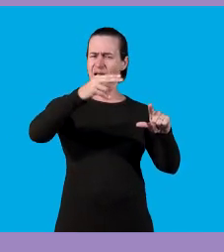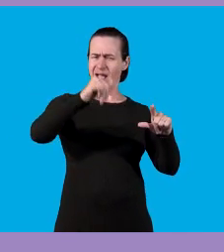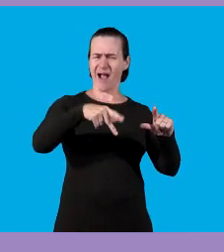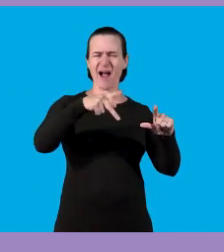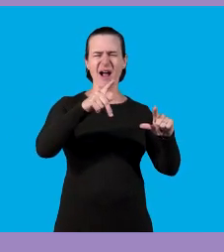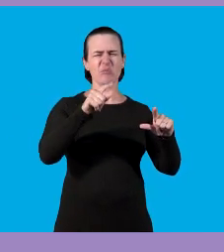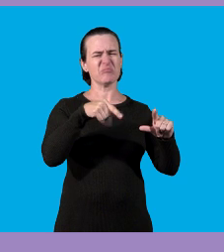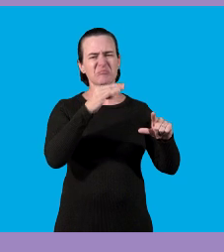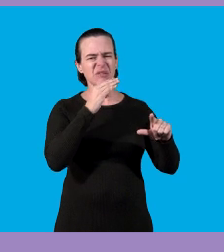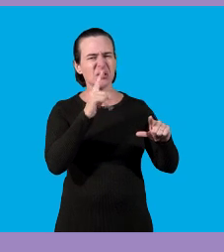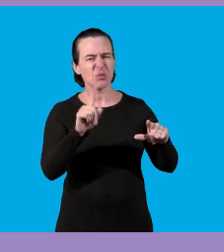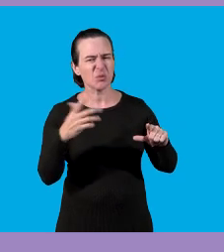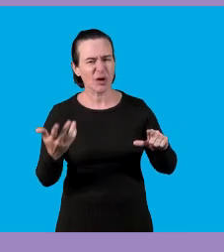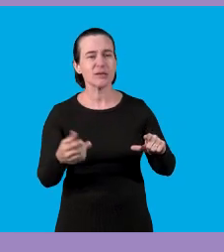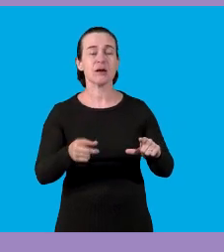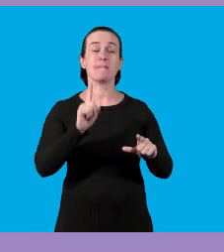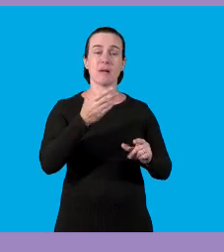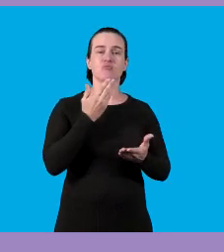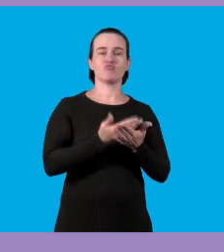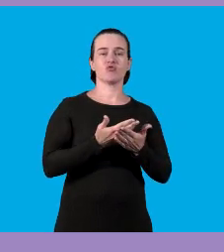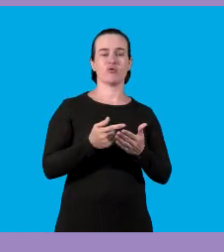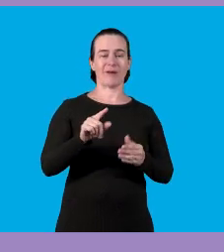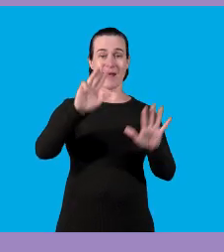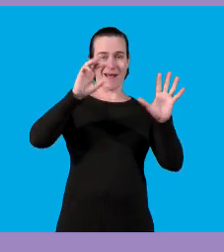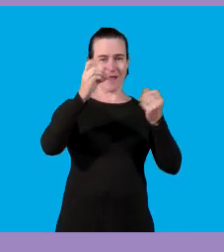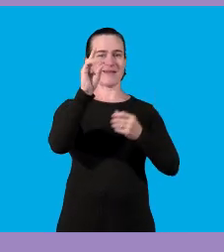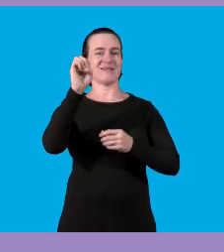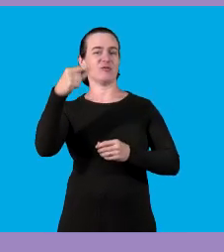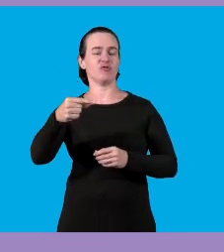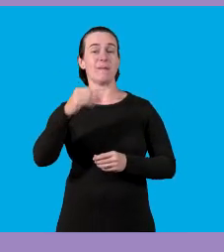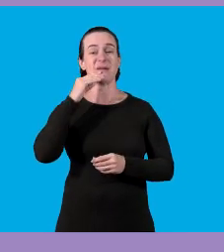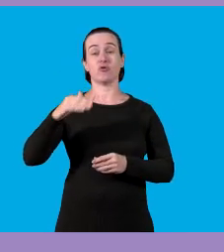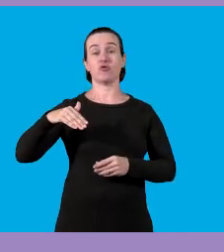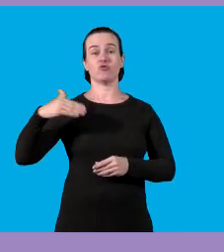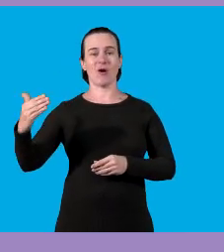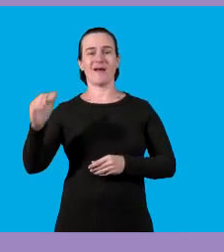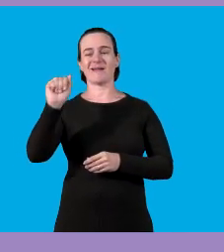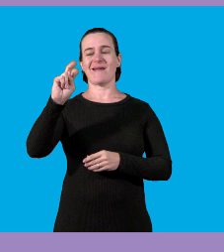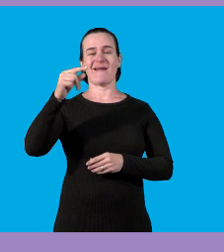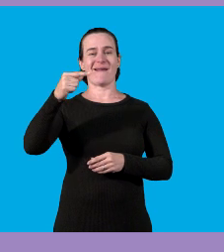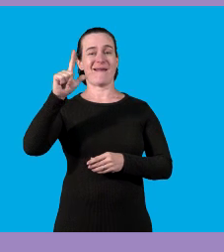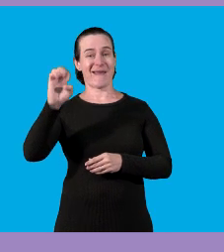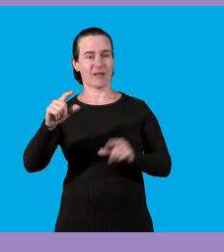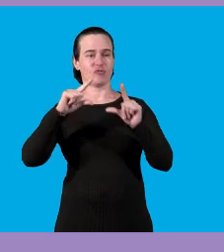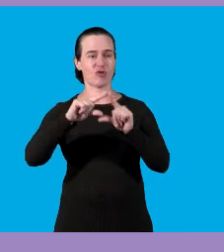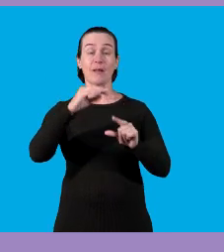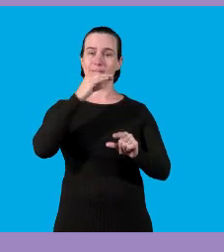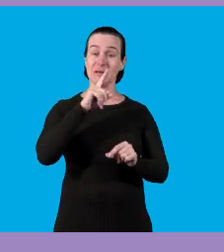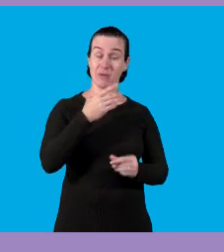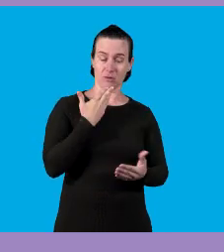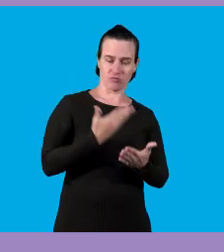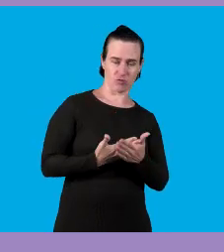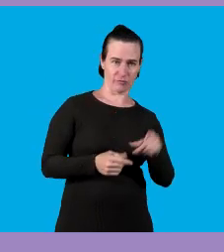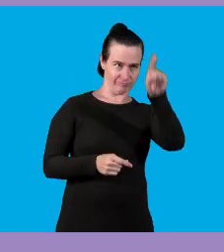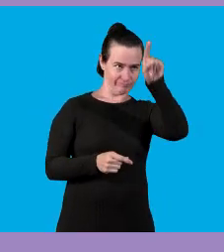have it in the triangle we've just drawn. So we need a differently shaped triangle that must have a right angle, because the